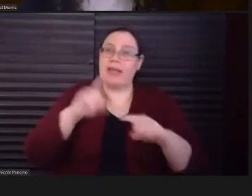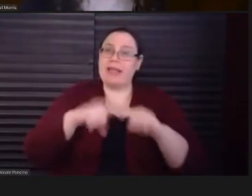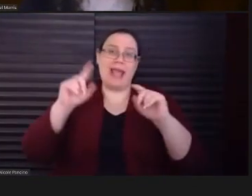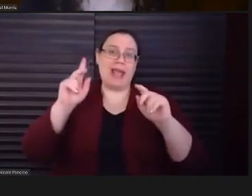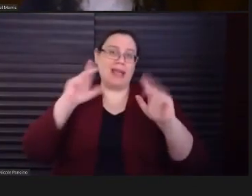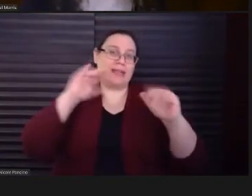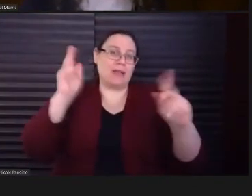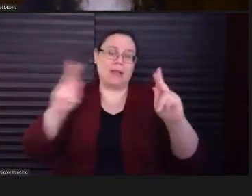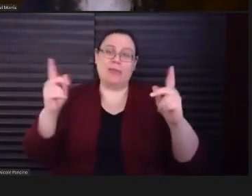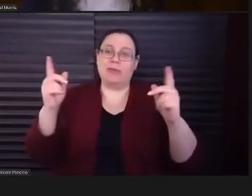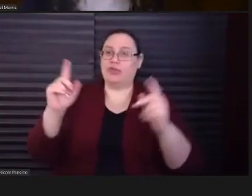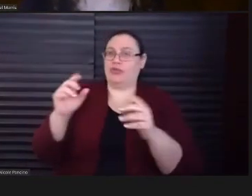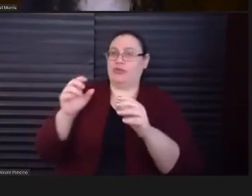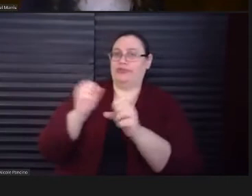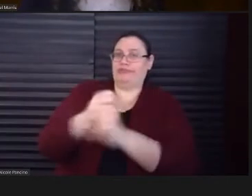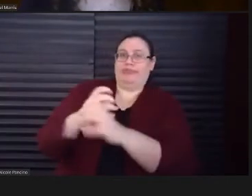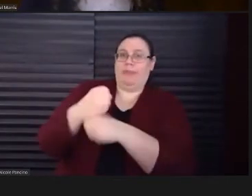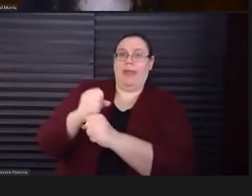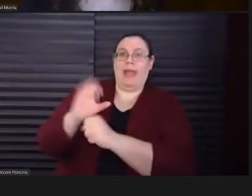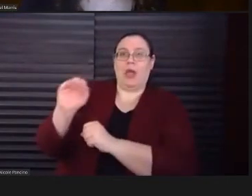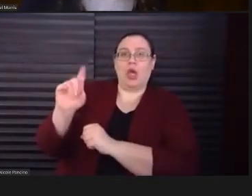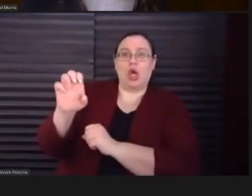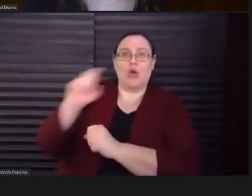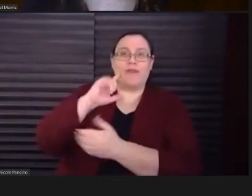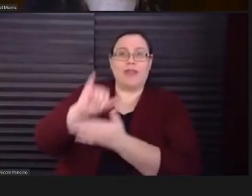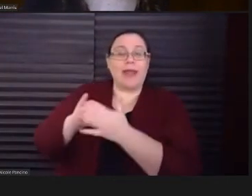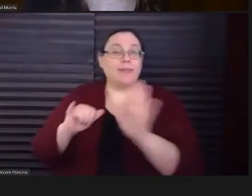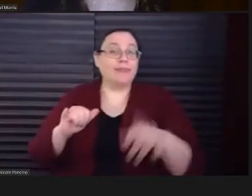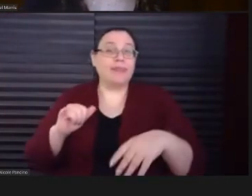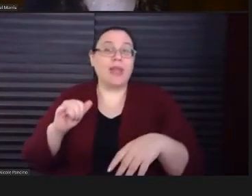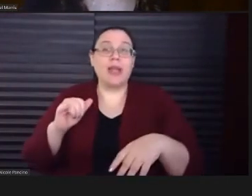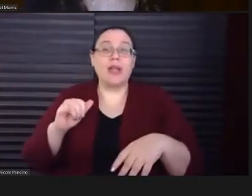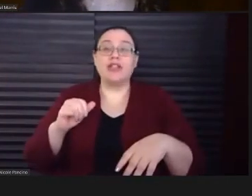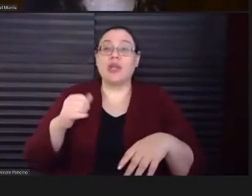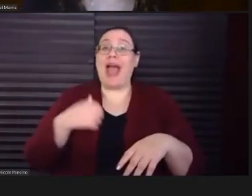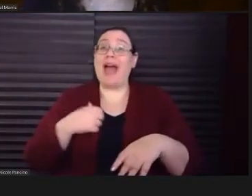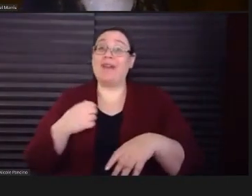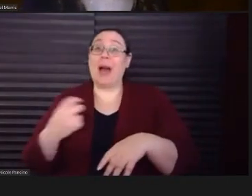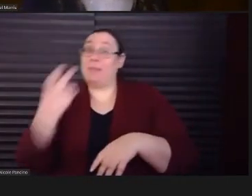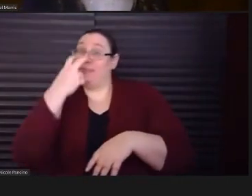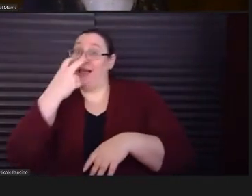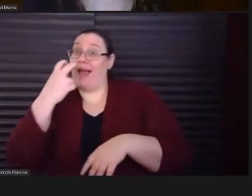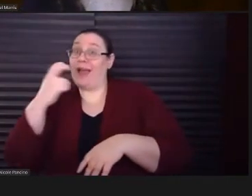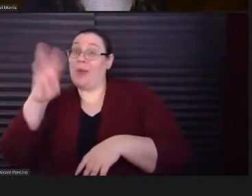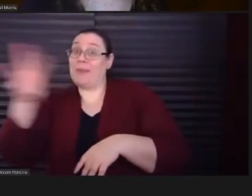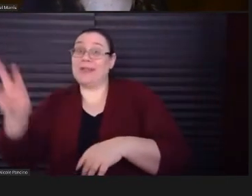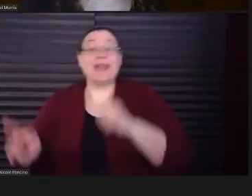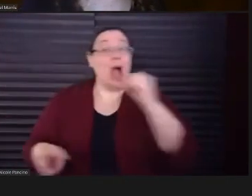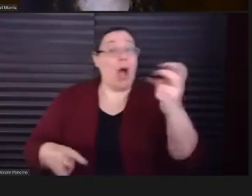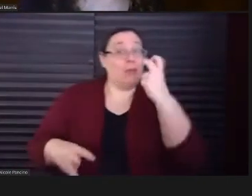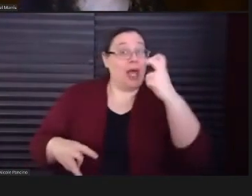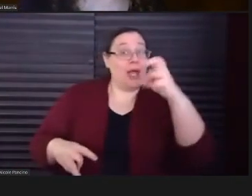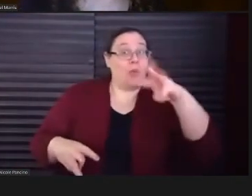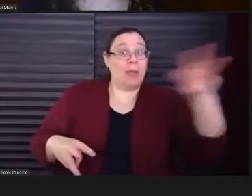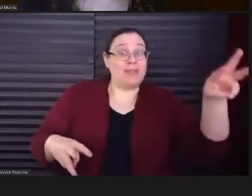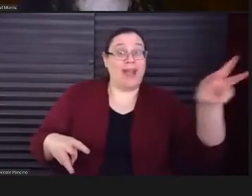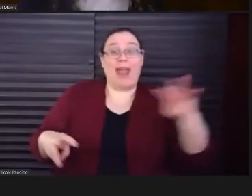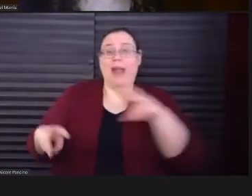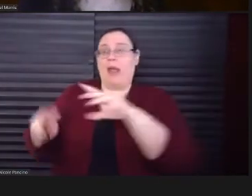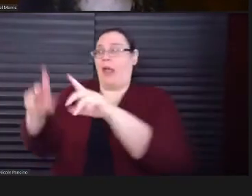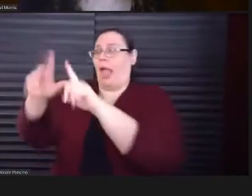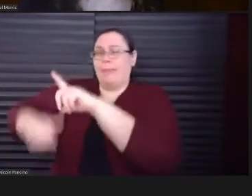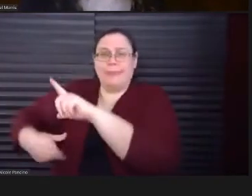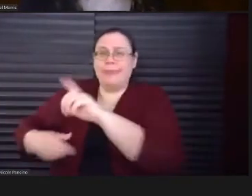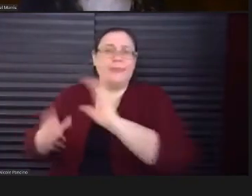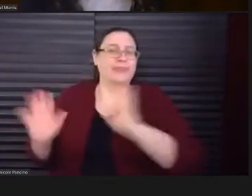reminds me of if there's the blind page and the non-blind web page. The blind page always goes out. It has to be the real